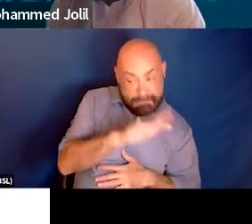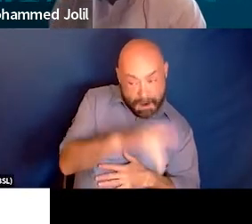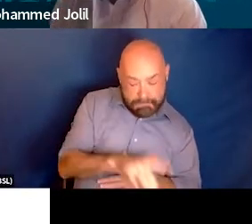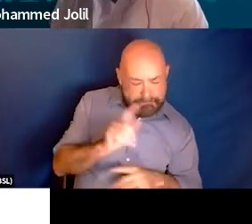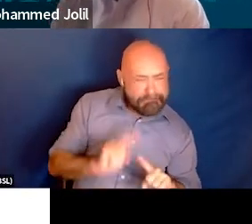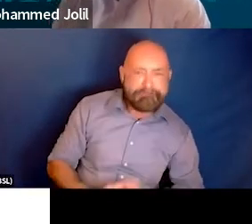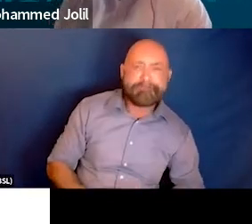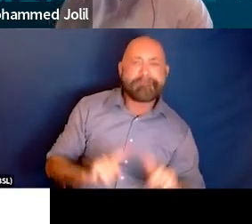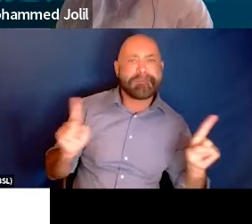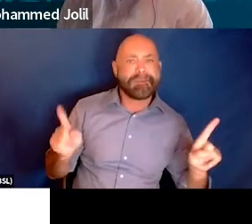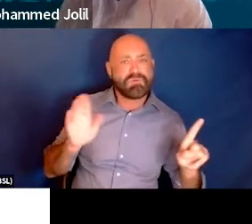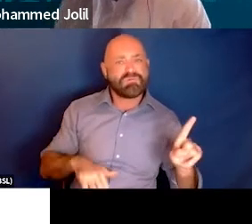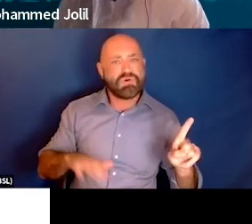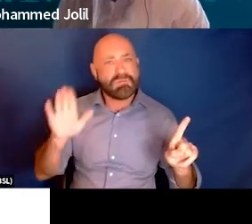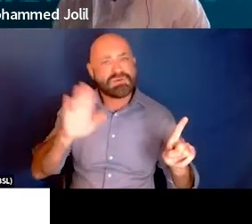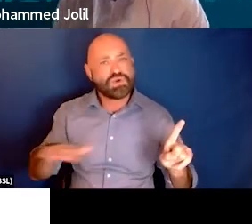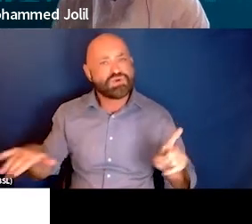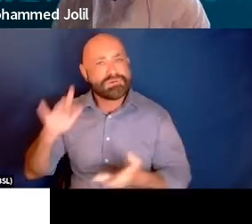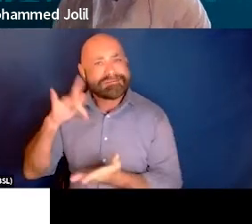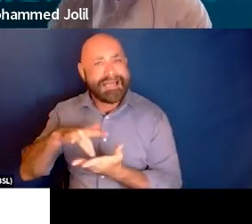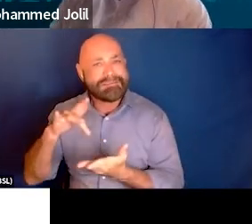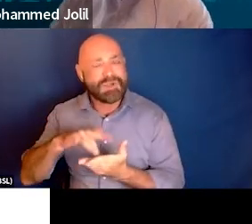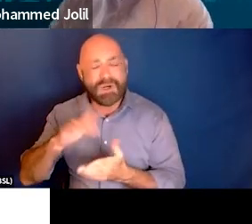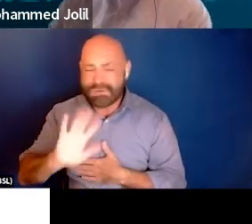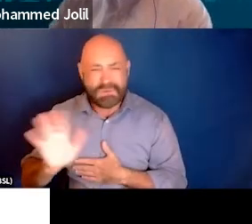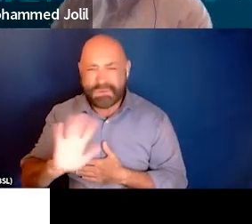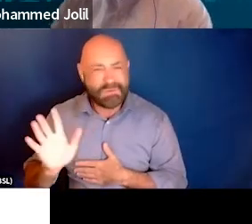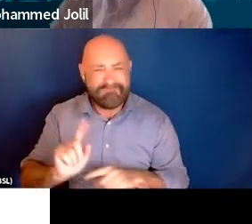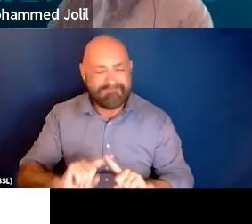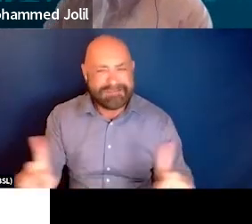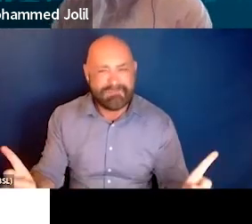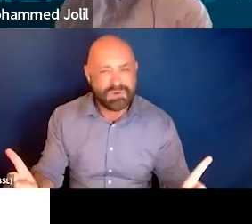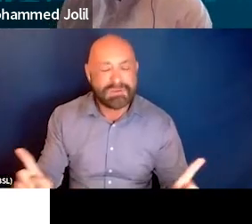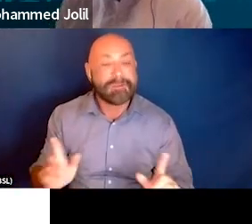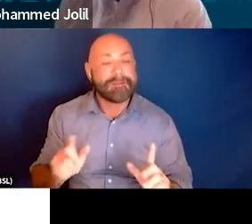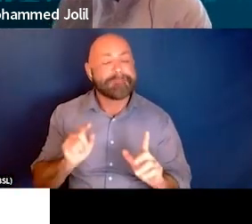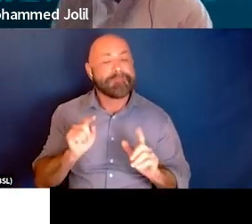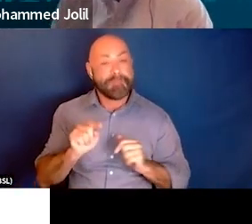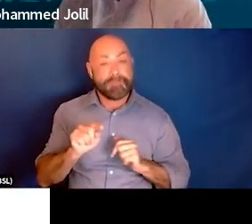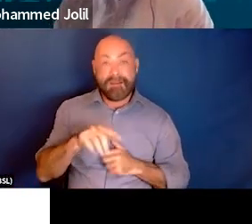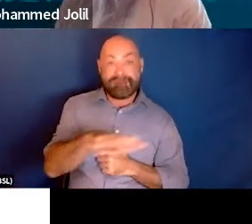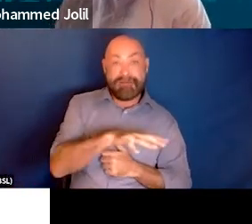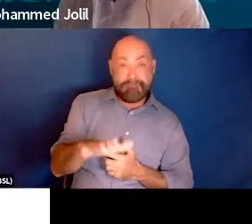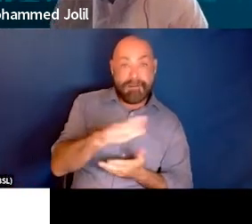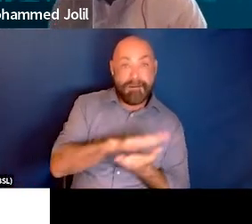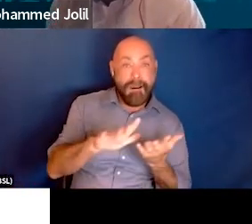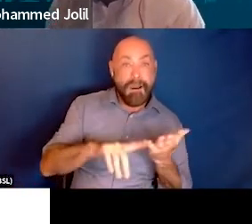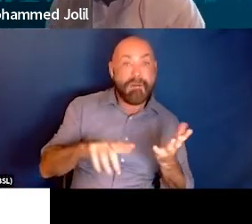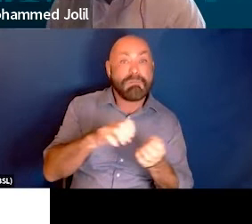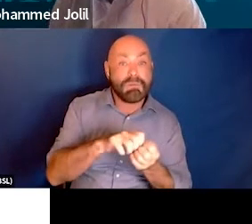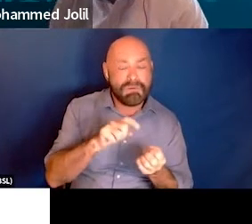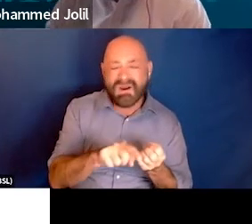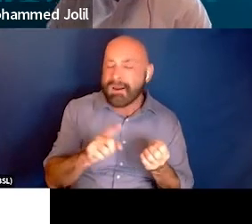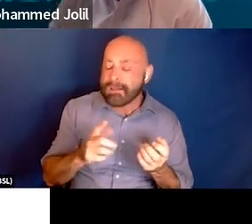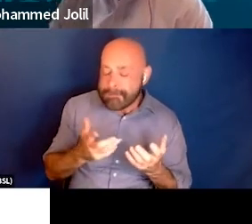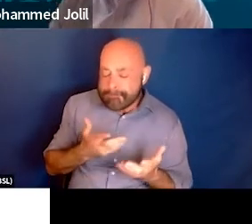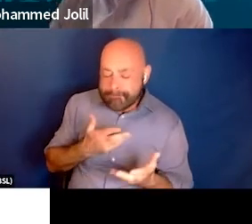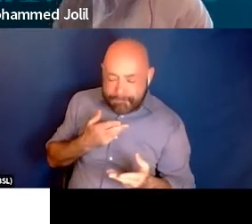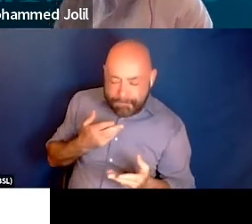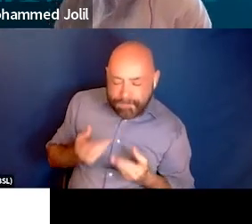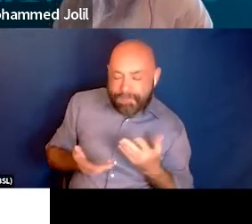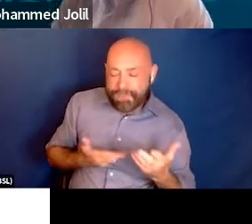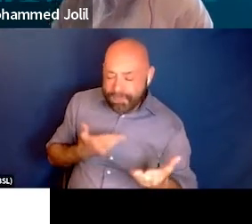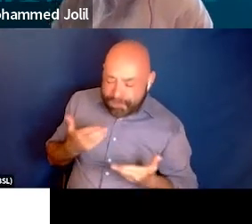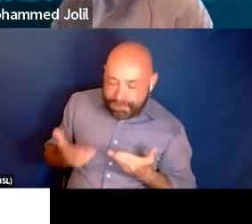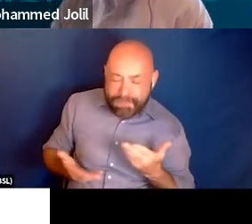change from what children's centres used to be to the family hubs. And what it means was